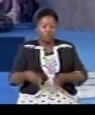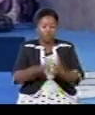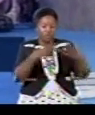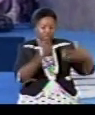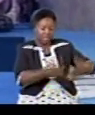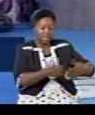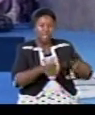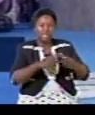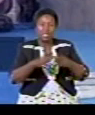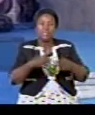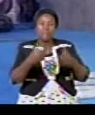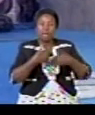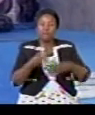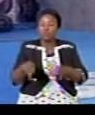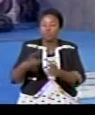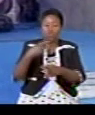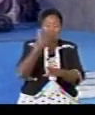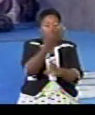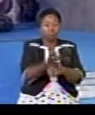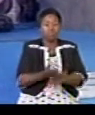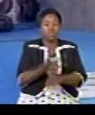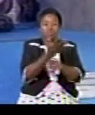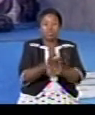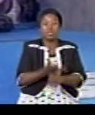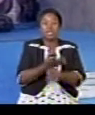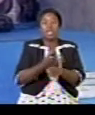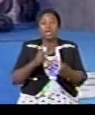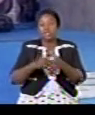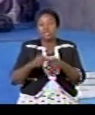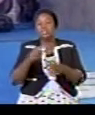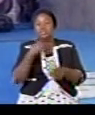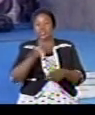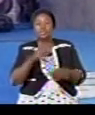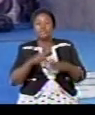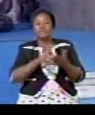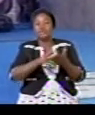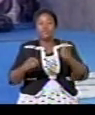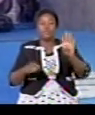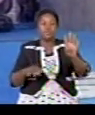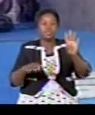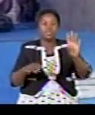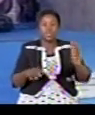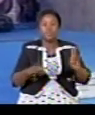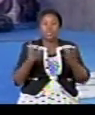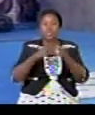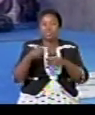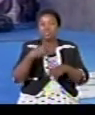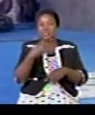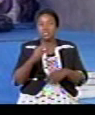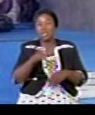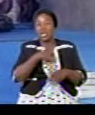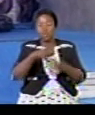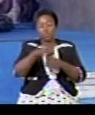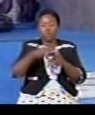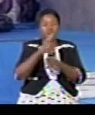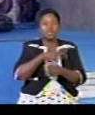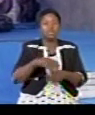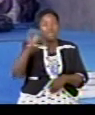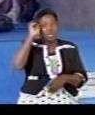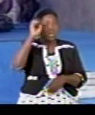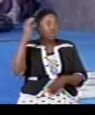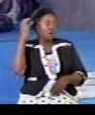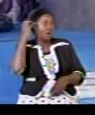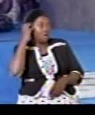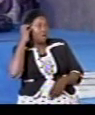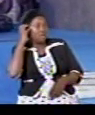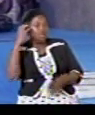highway begging. And then he tells us in verse 47, it says, and when he heard that